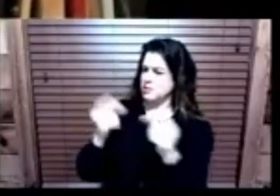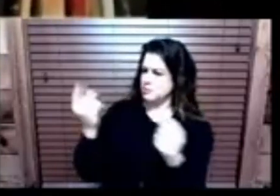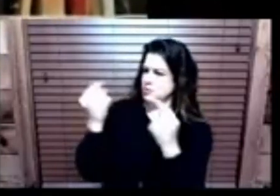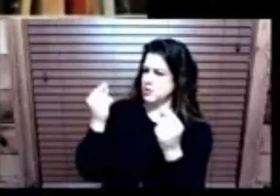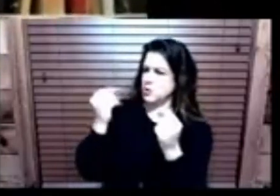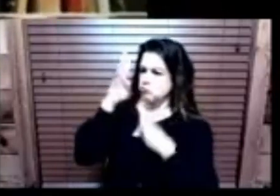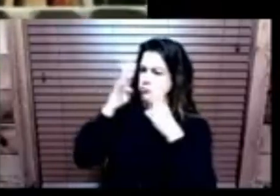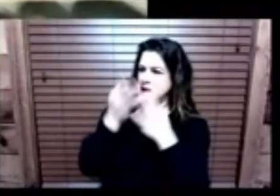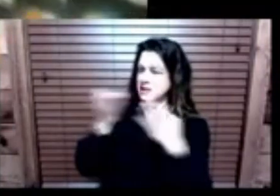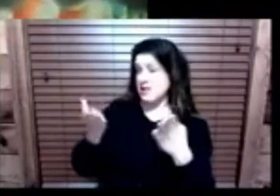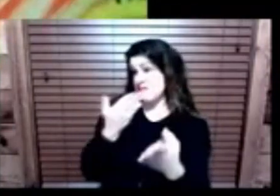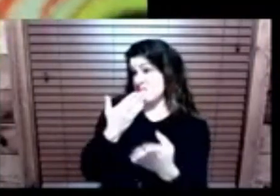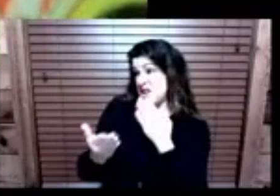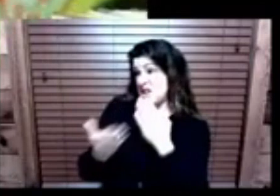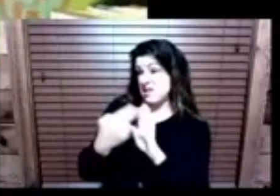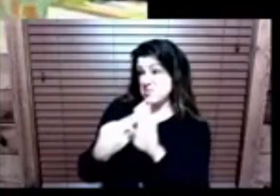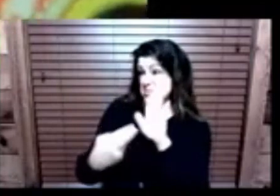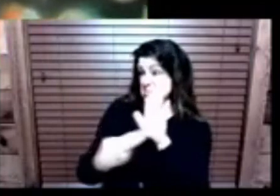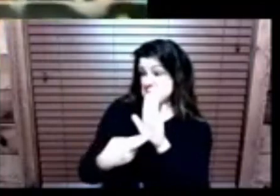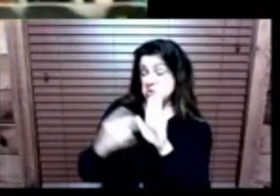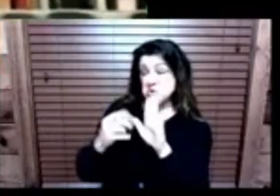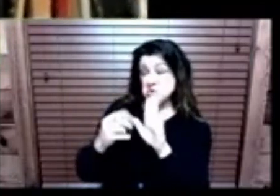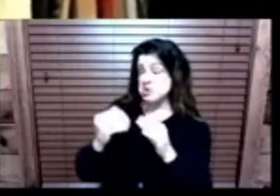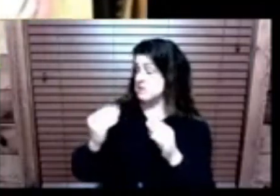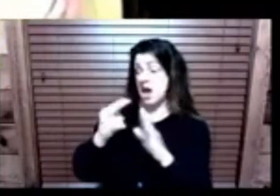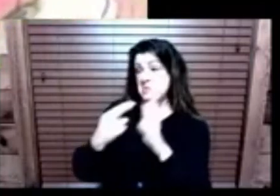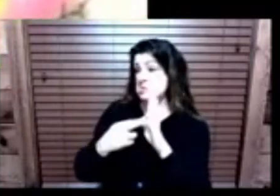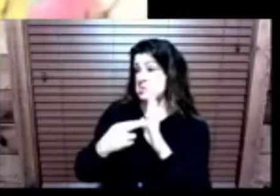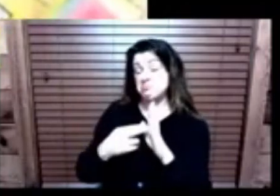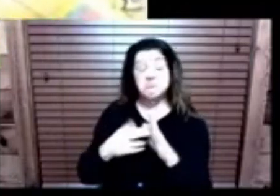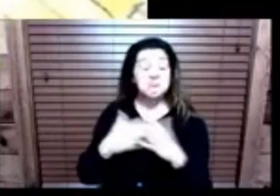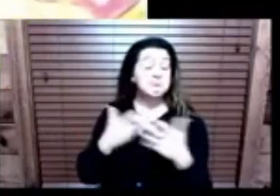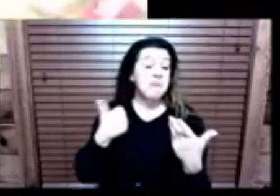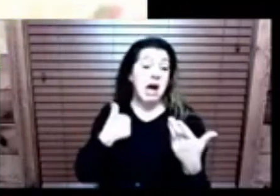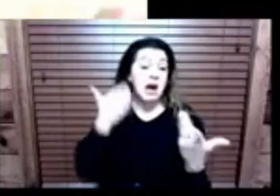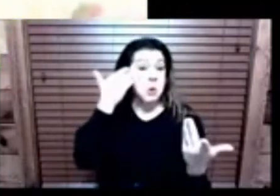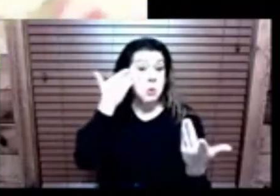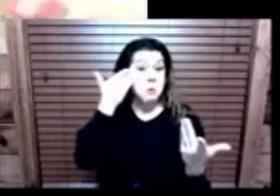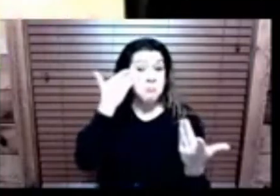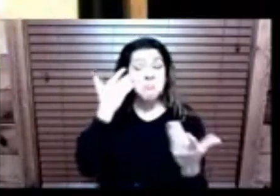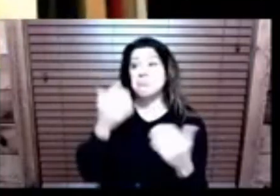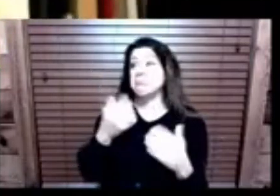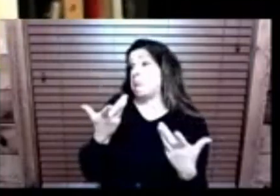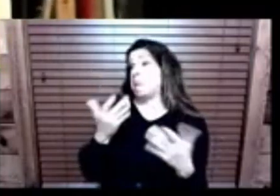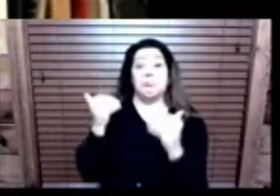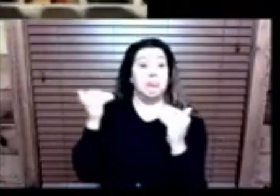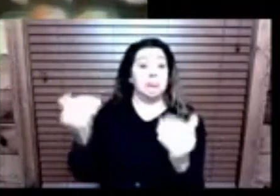if you had some more rules on you, right? Yeah, once I get the rules, I know not to do them anymore, but until